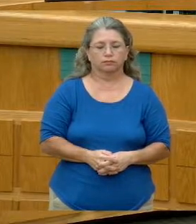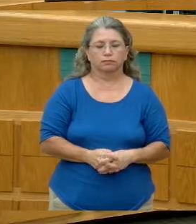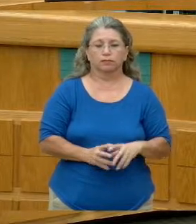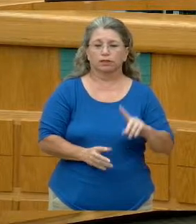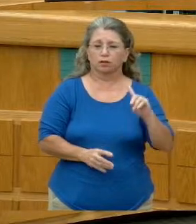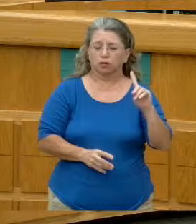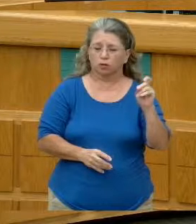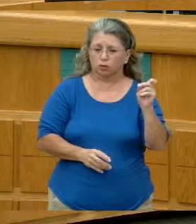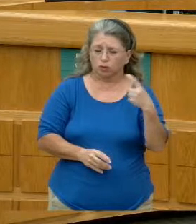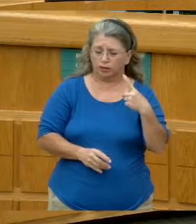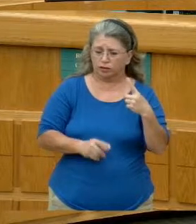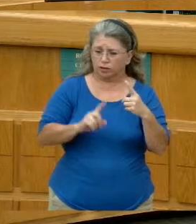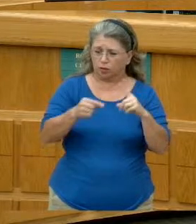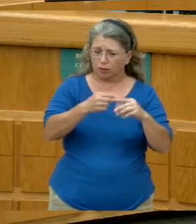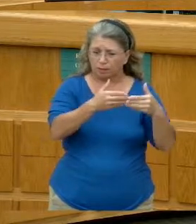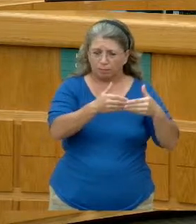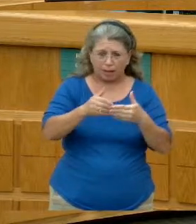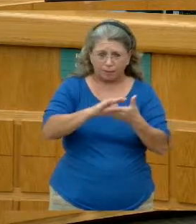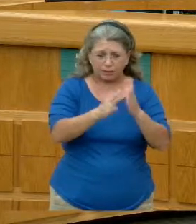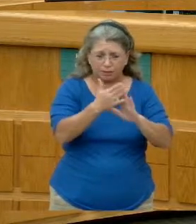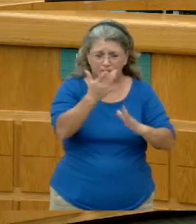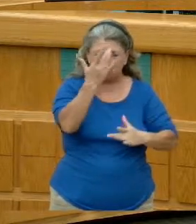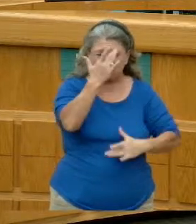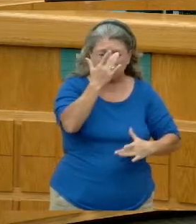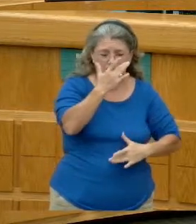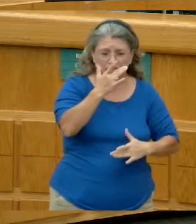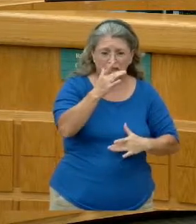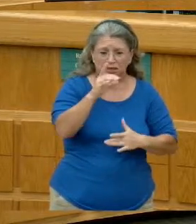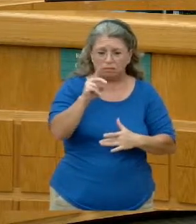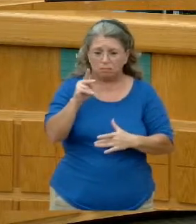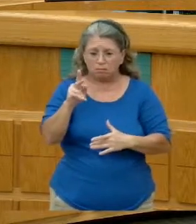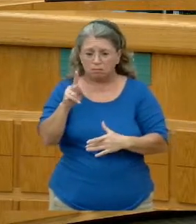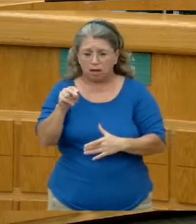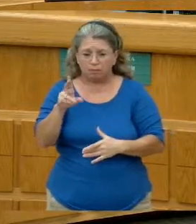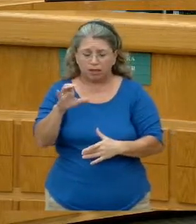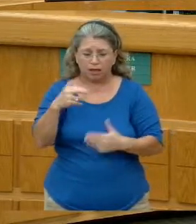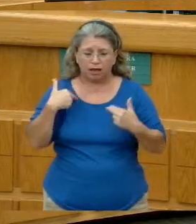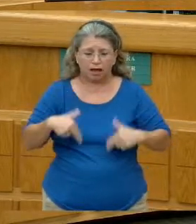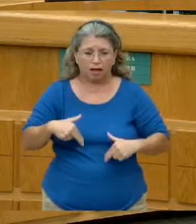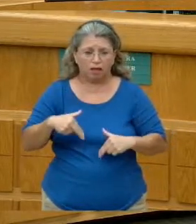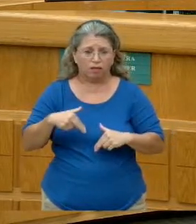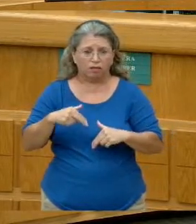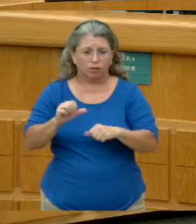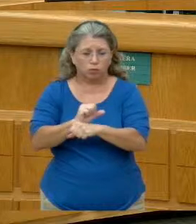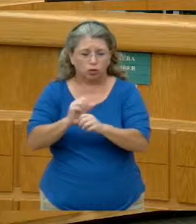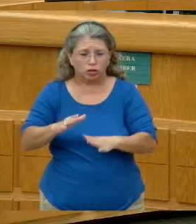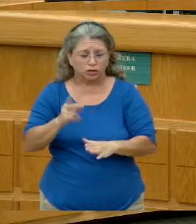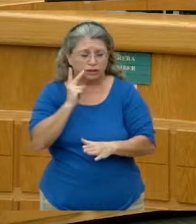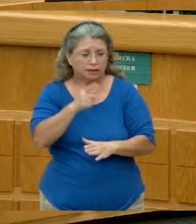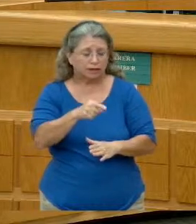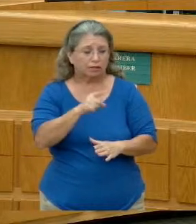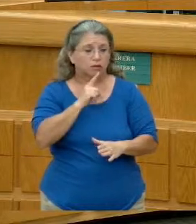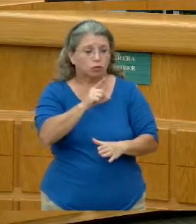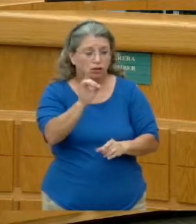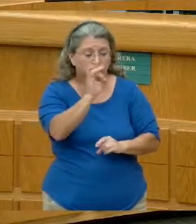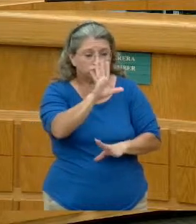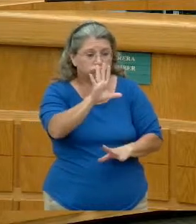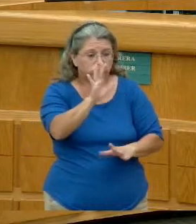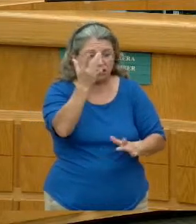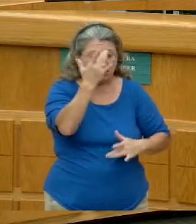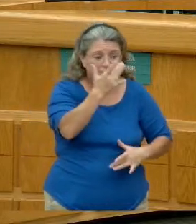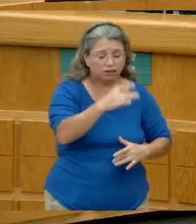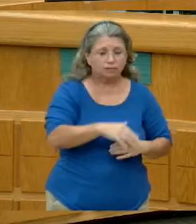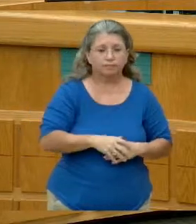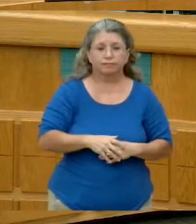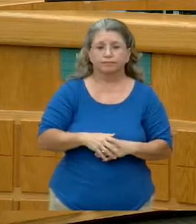When babies get sick, do the public health officials see them get really sick? Two things to remember about that question. First,